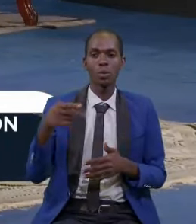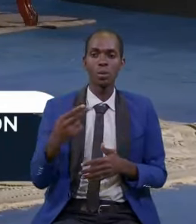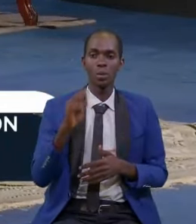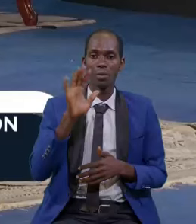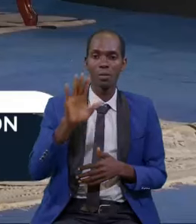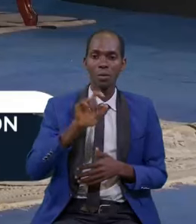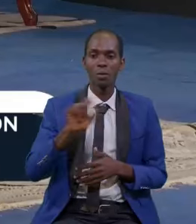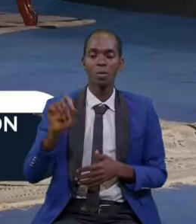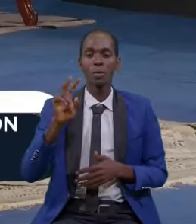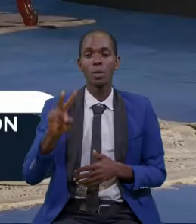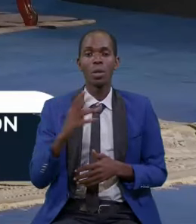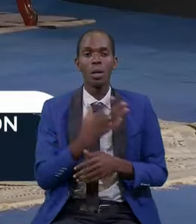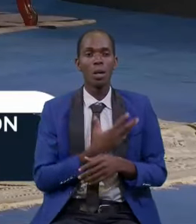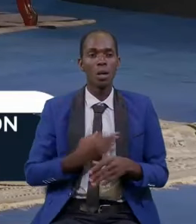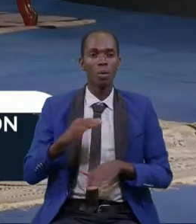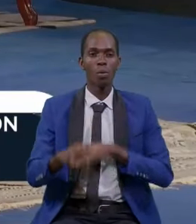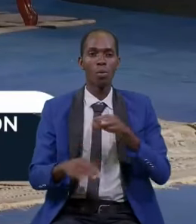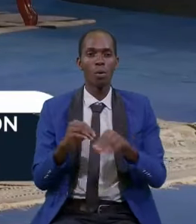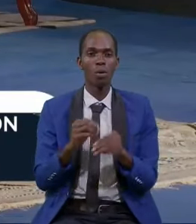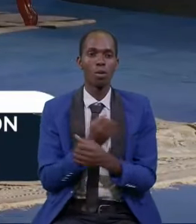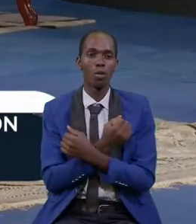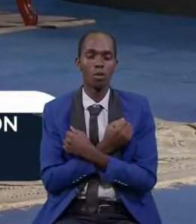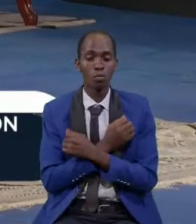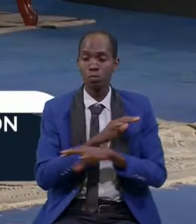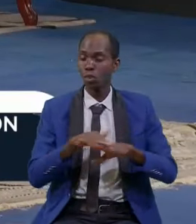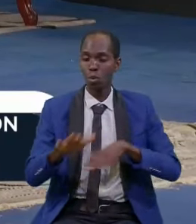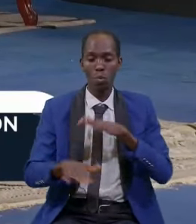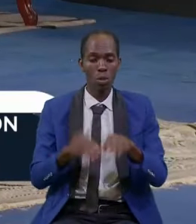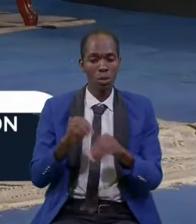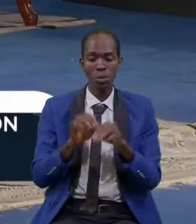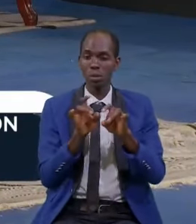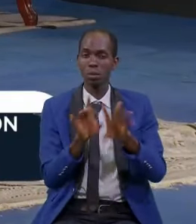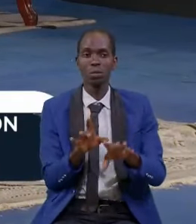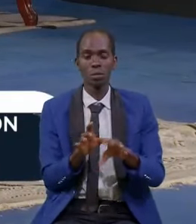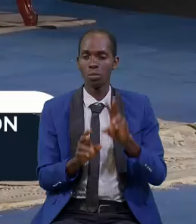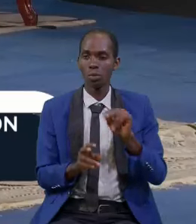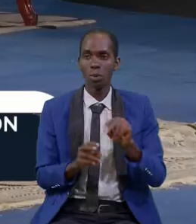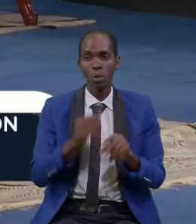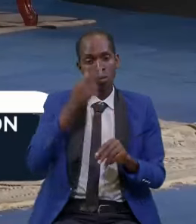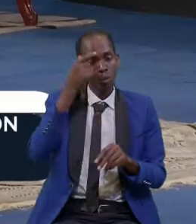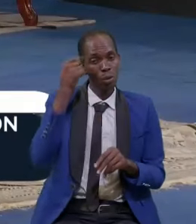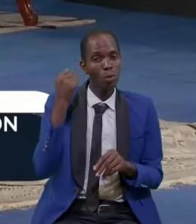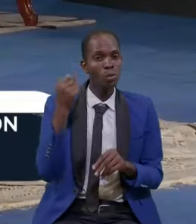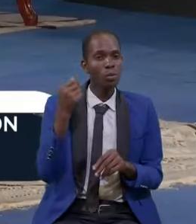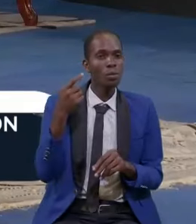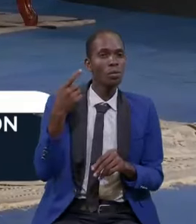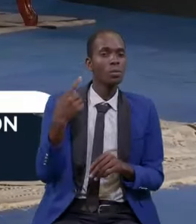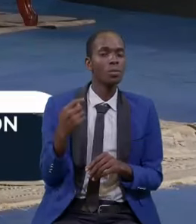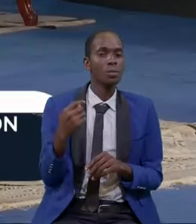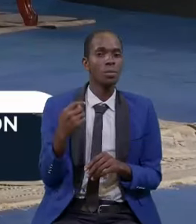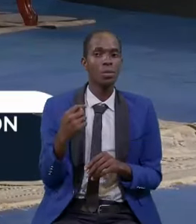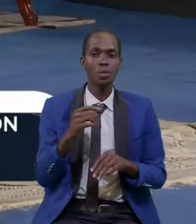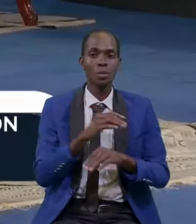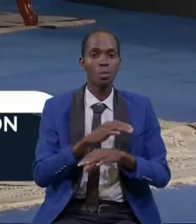And walk in love. Don't walk in hatred, because you'll be far away from Christ. Don't walk in